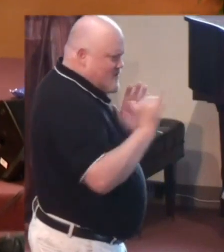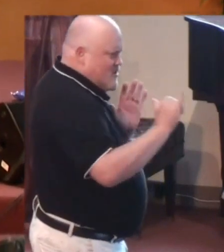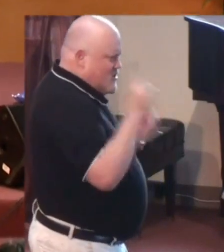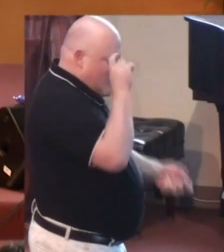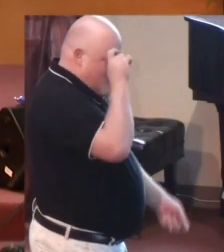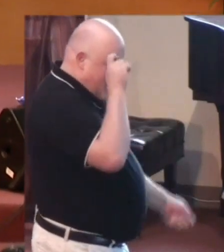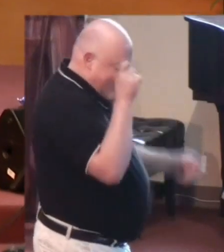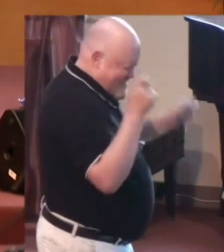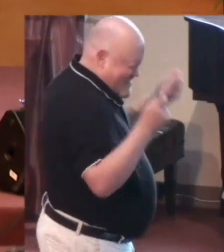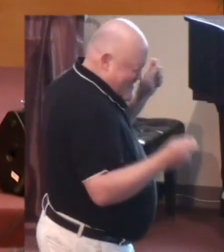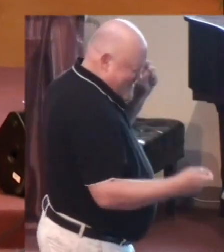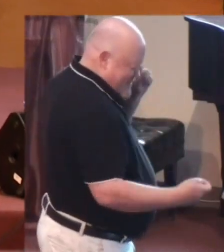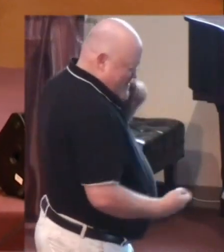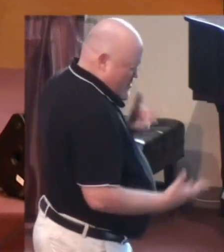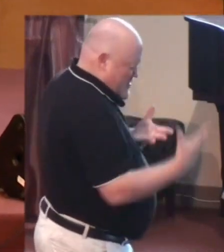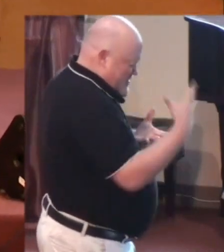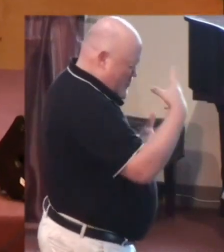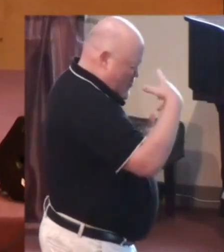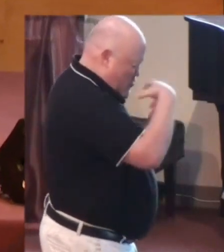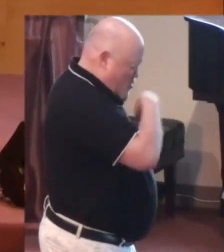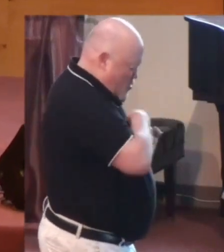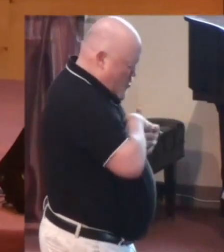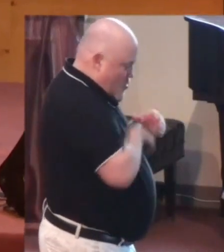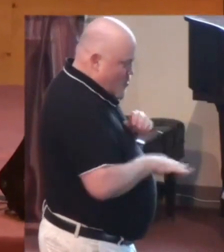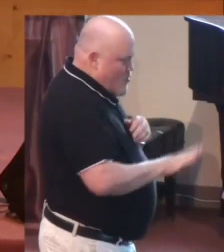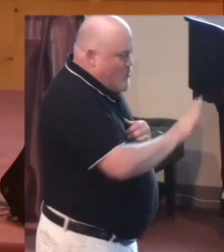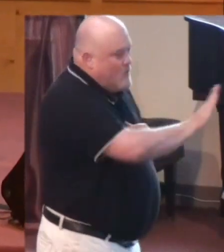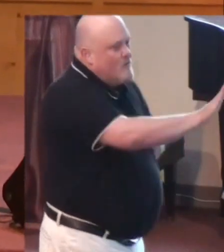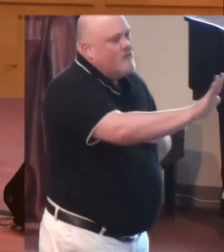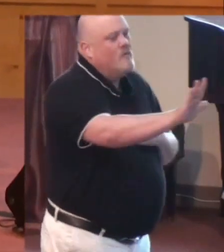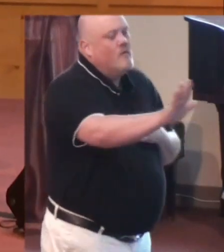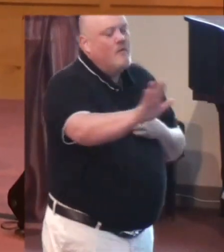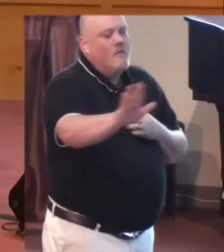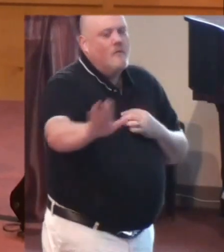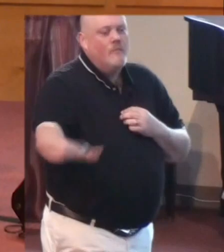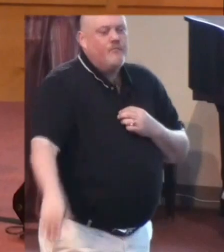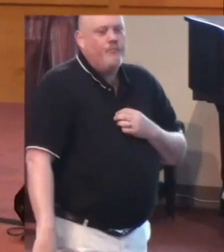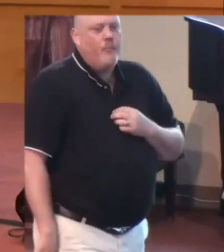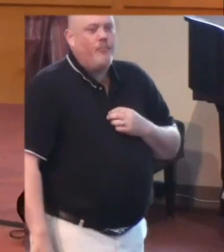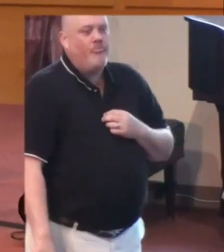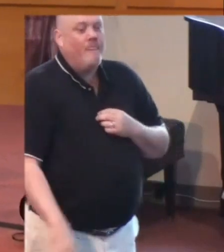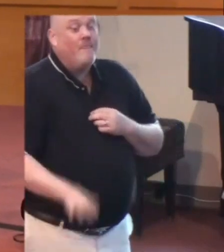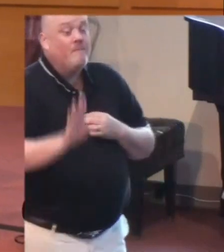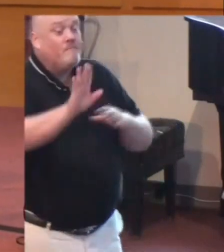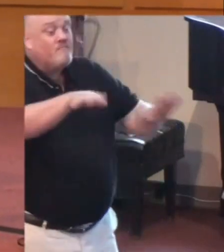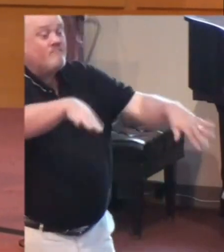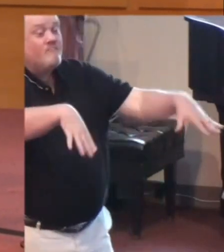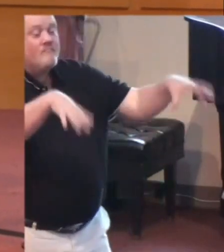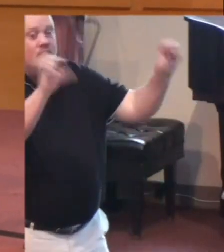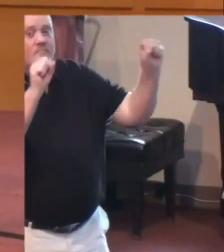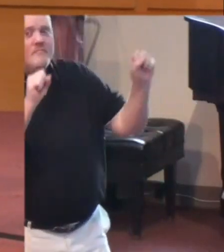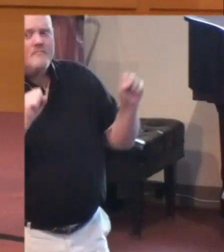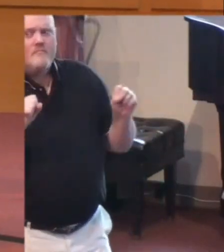Change is good. Take it, Karen.